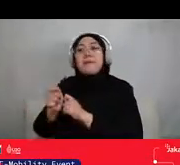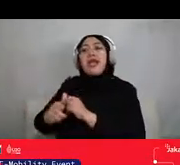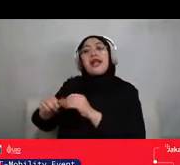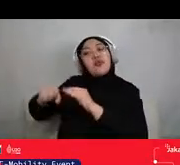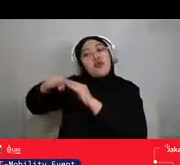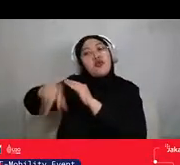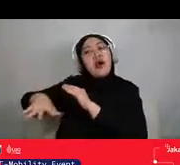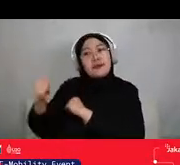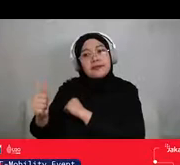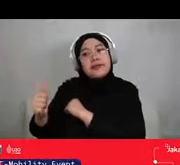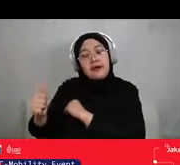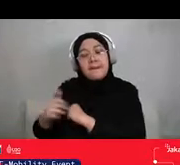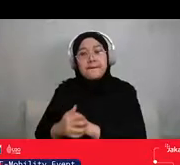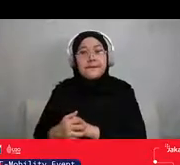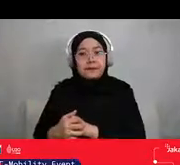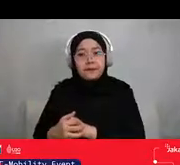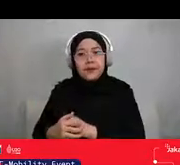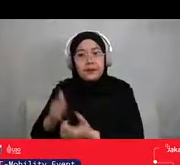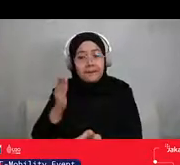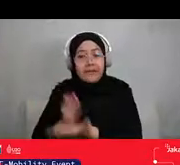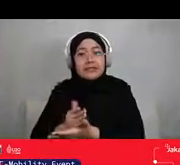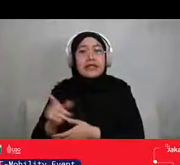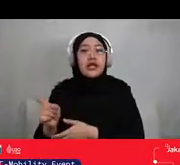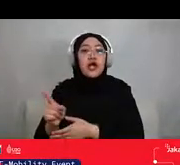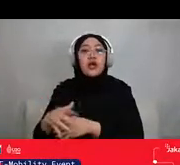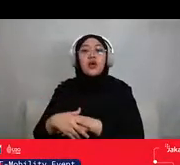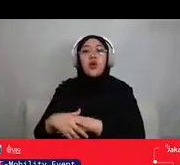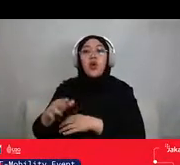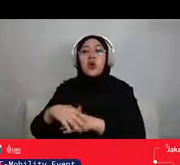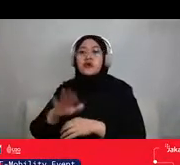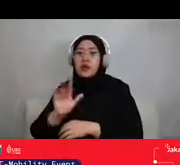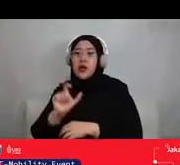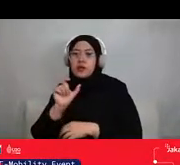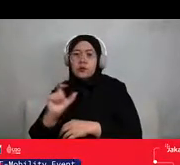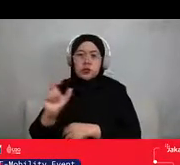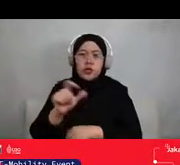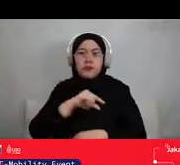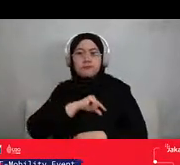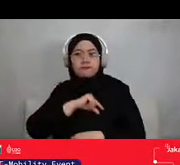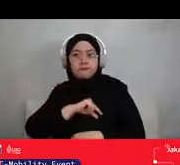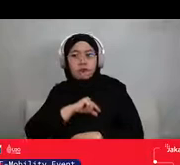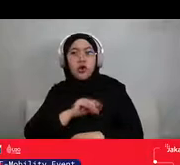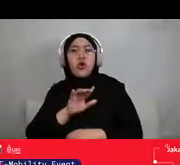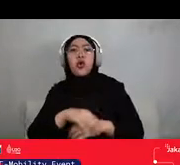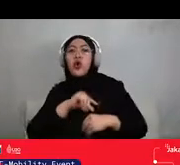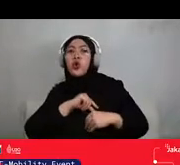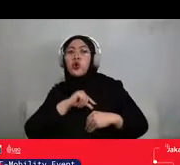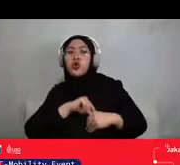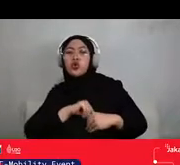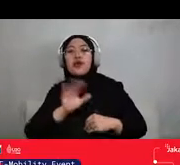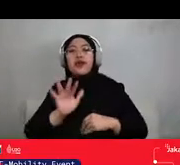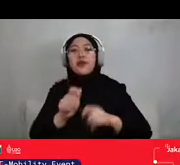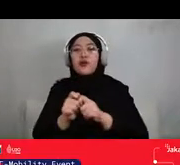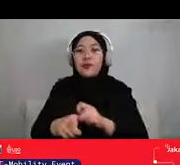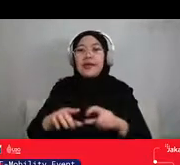assuring themselves a new source of revenue for charging the battery buses. So without owning the bus itself, because they can control the charging and they